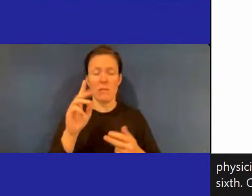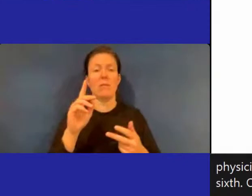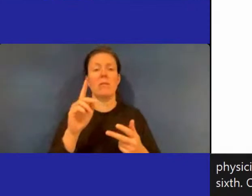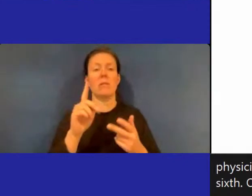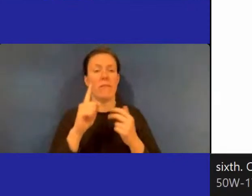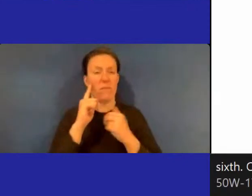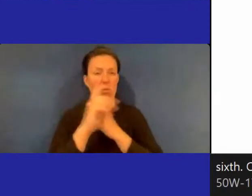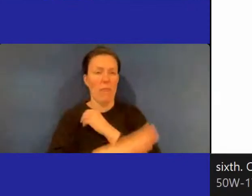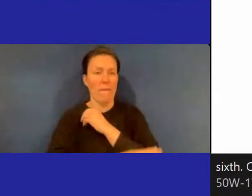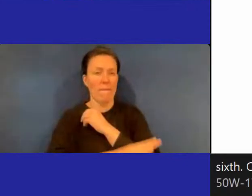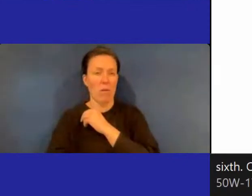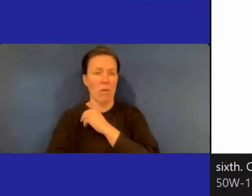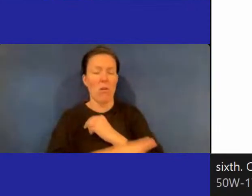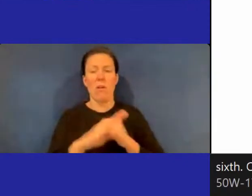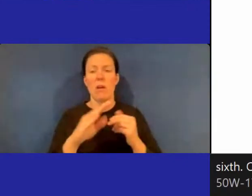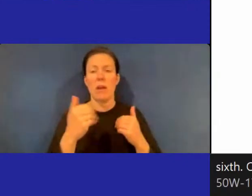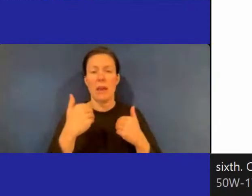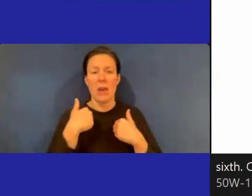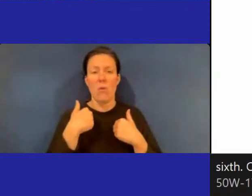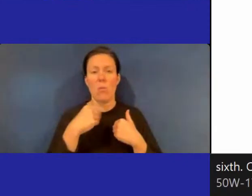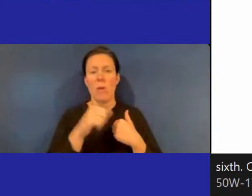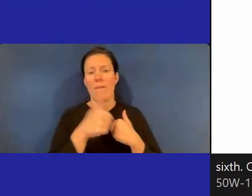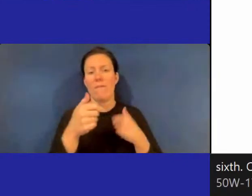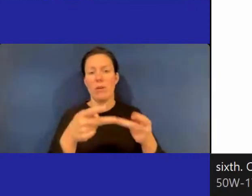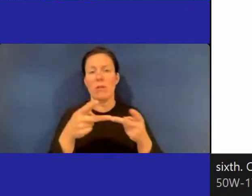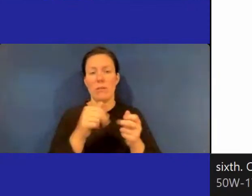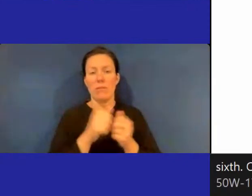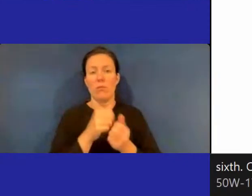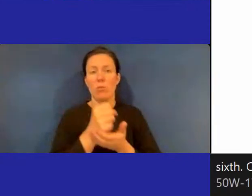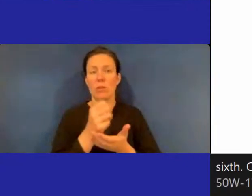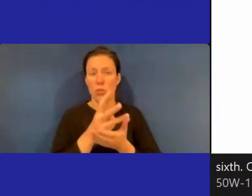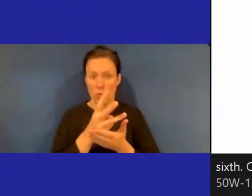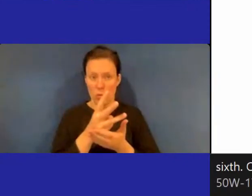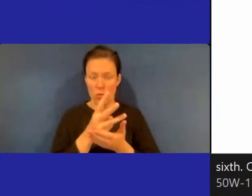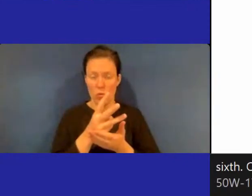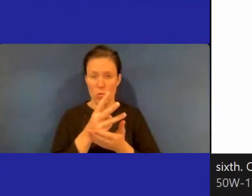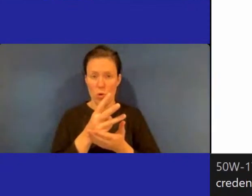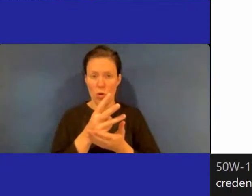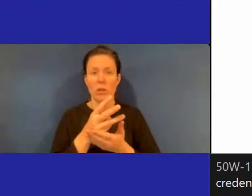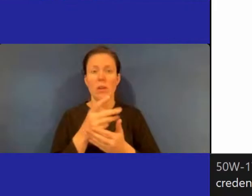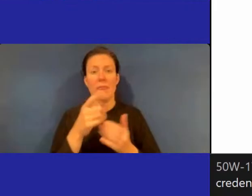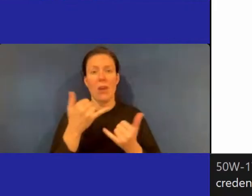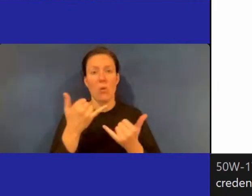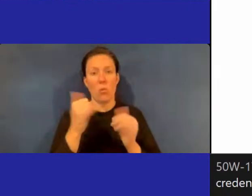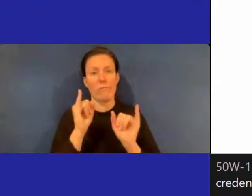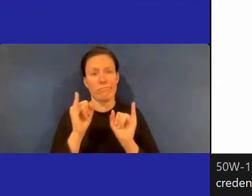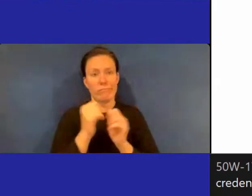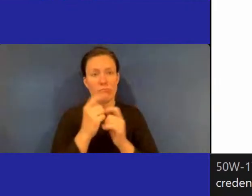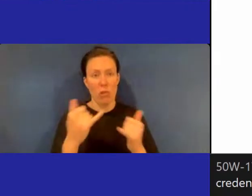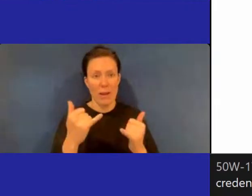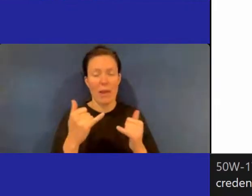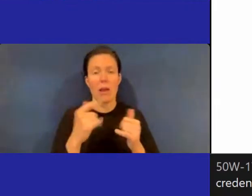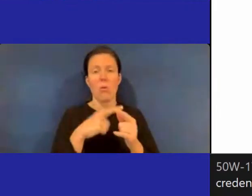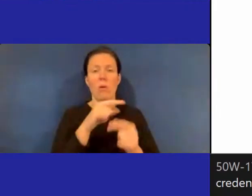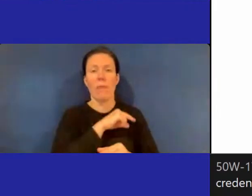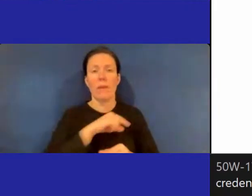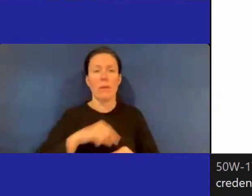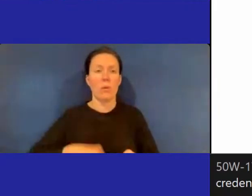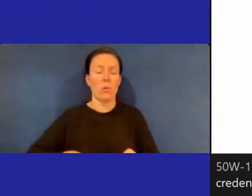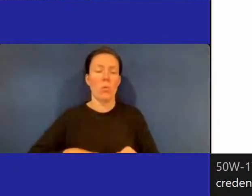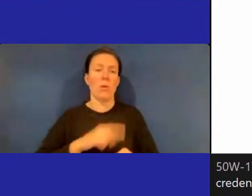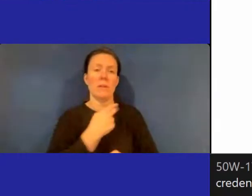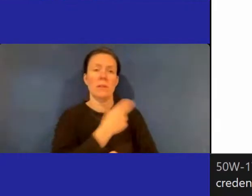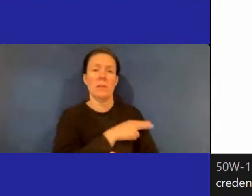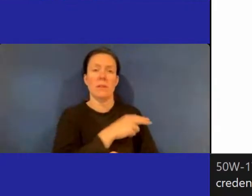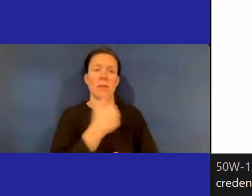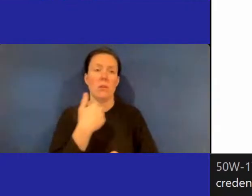and we have an additional physician and social worker that are in credentialing right now. And at Queens Hospital, we had a provider